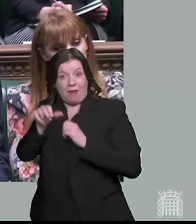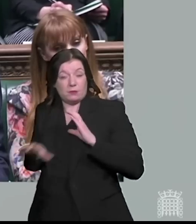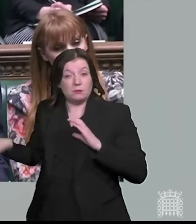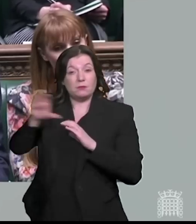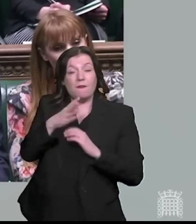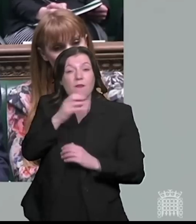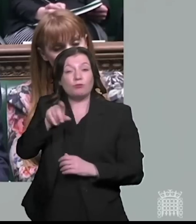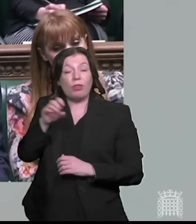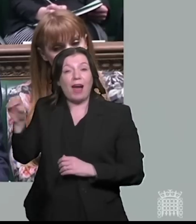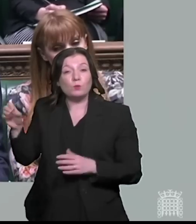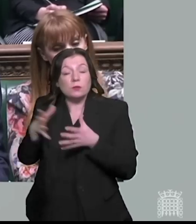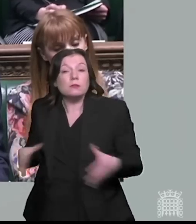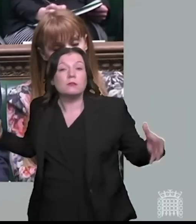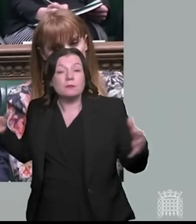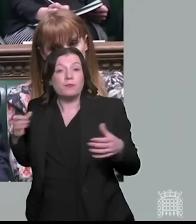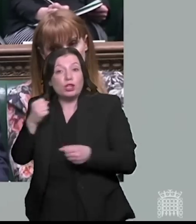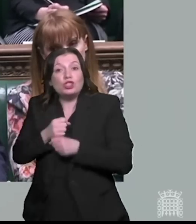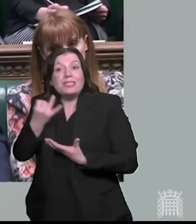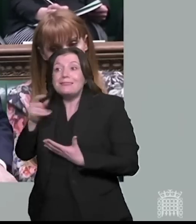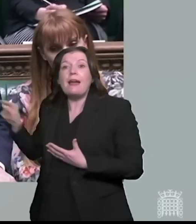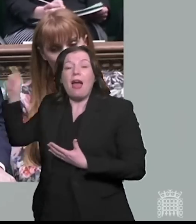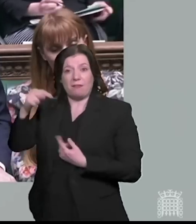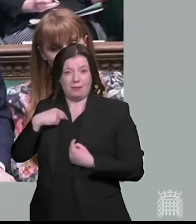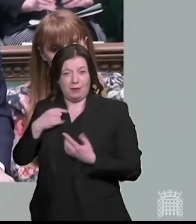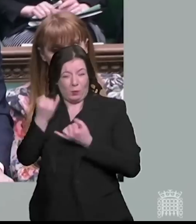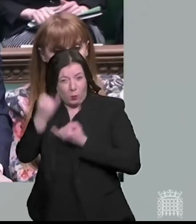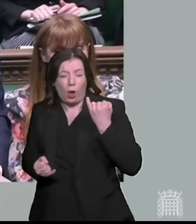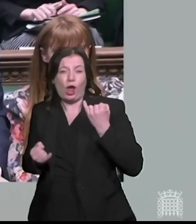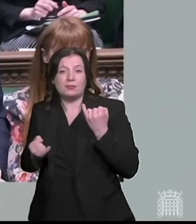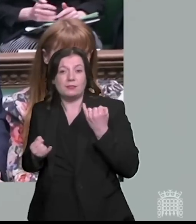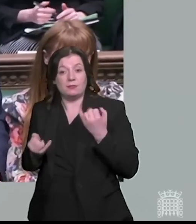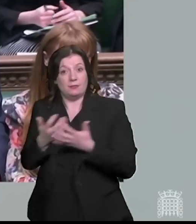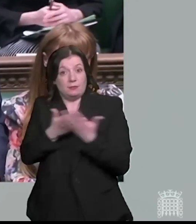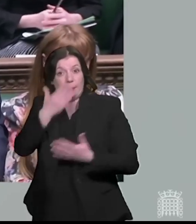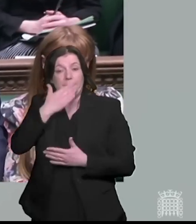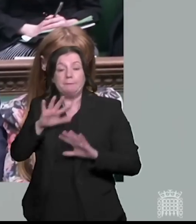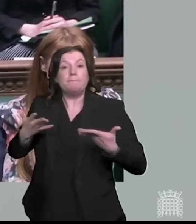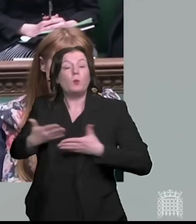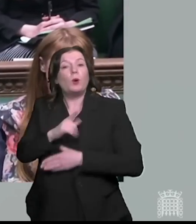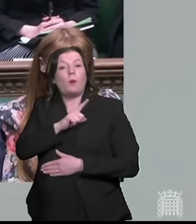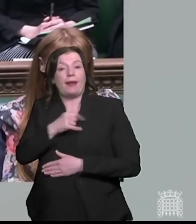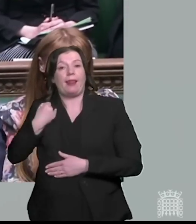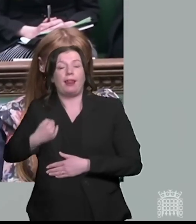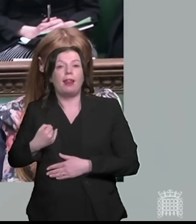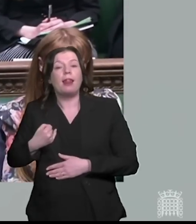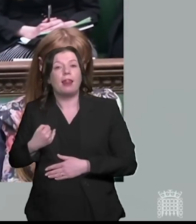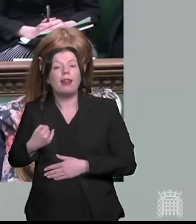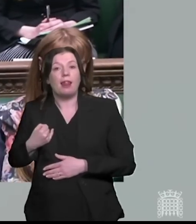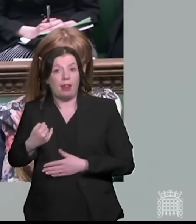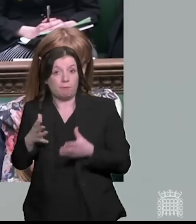the worst jobs recovery since the G7, people unable to work because of ill health more than ever